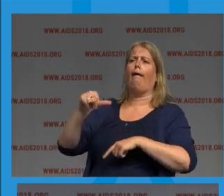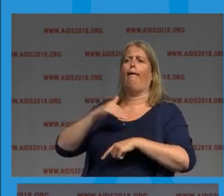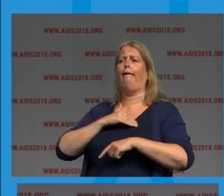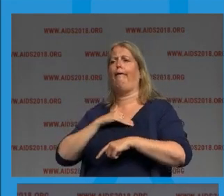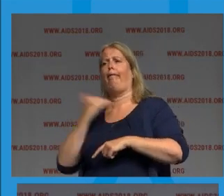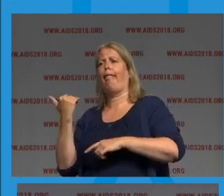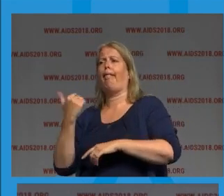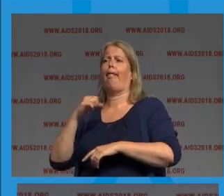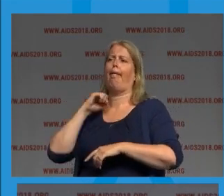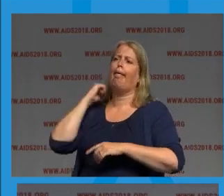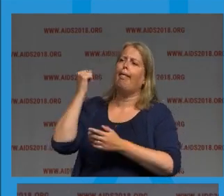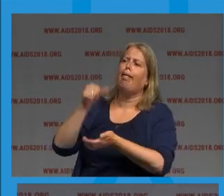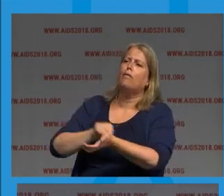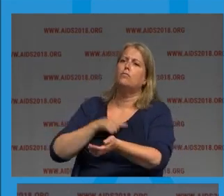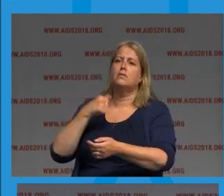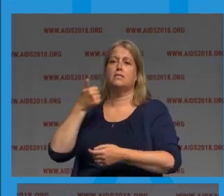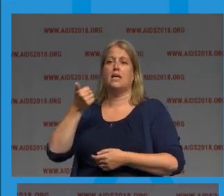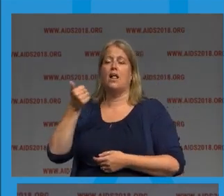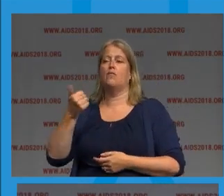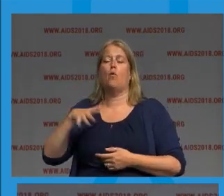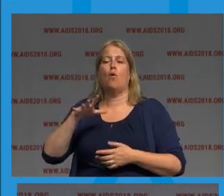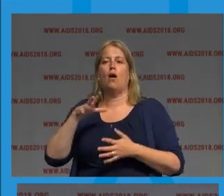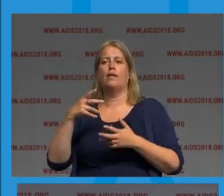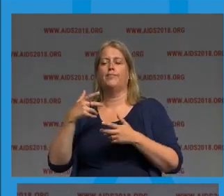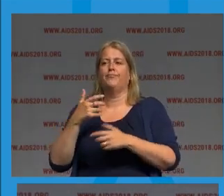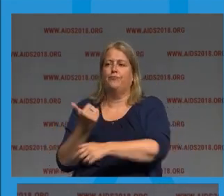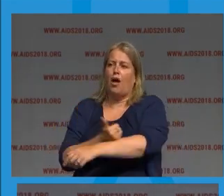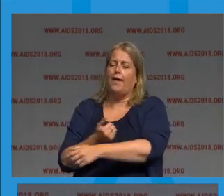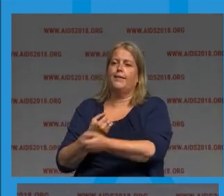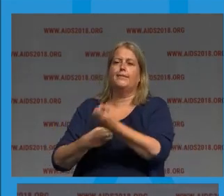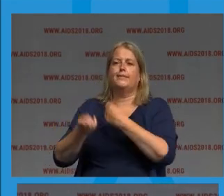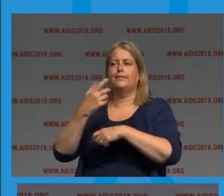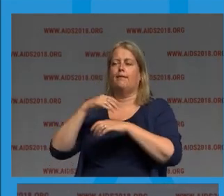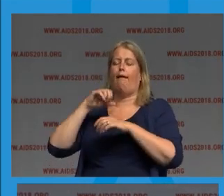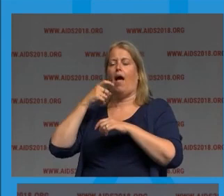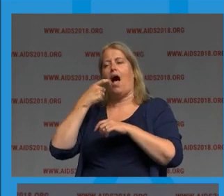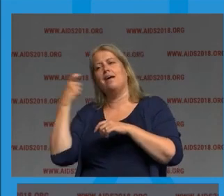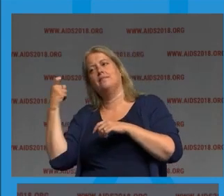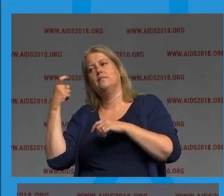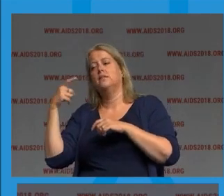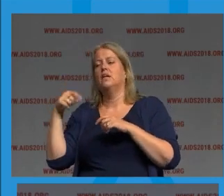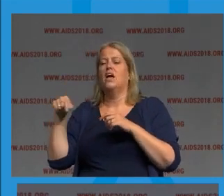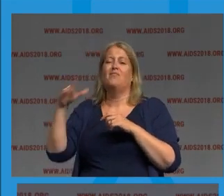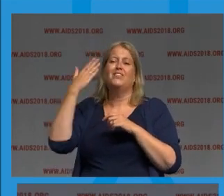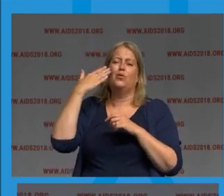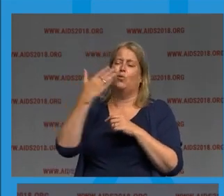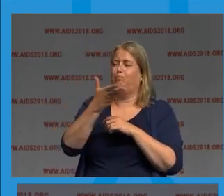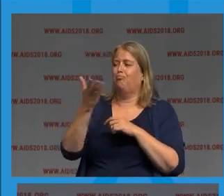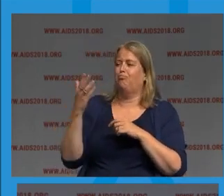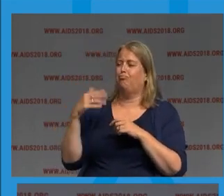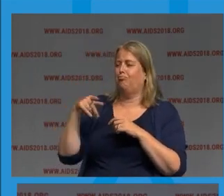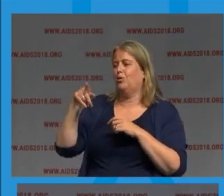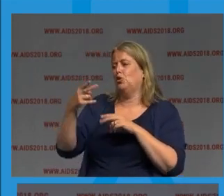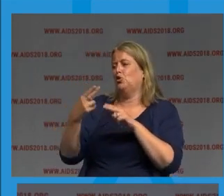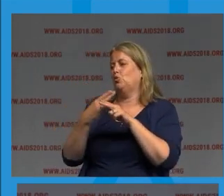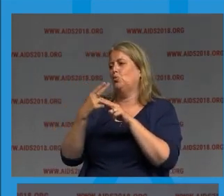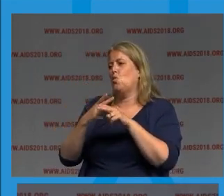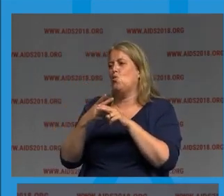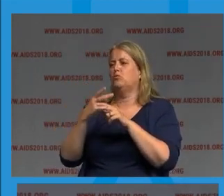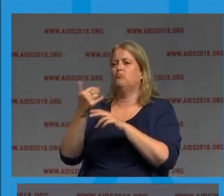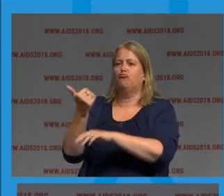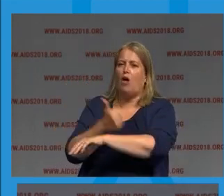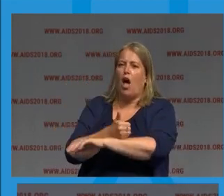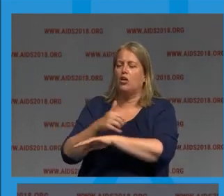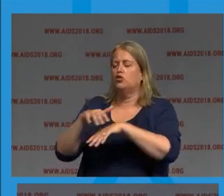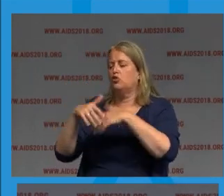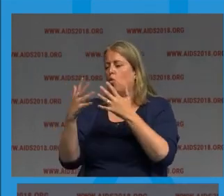easy because, as we all should know, that any person that uses drugs or perhaps having sex or whatever their